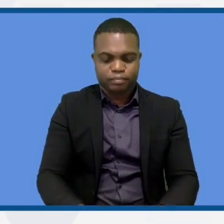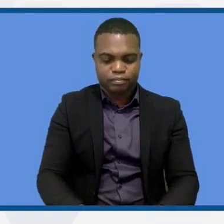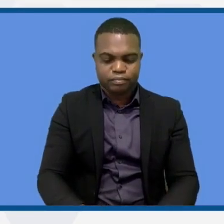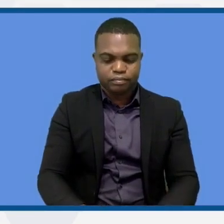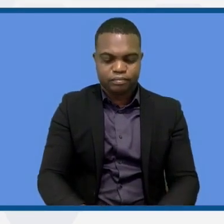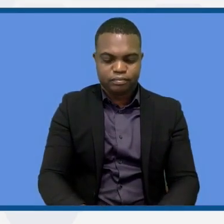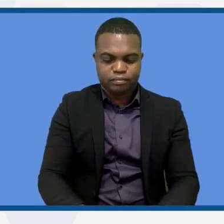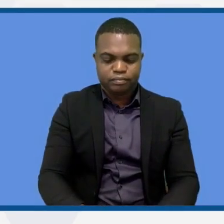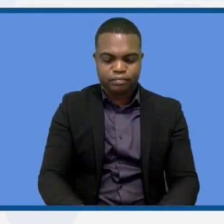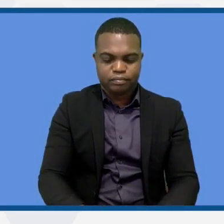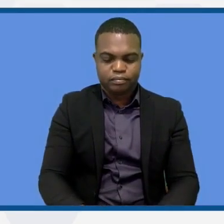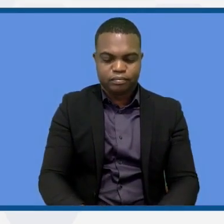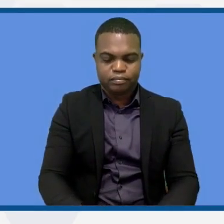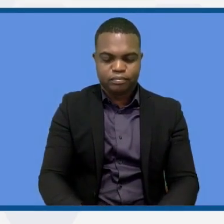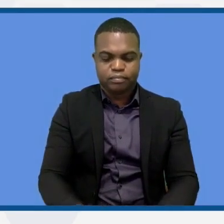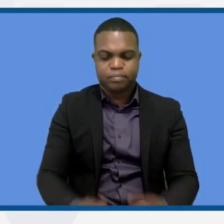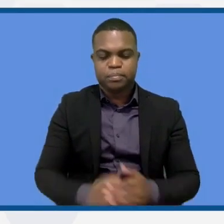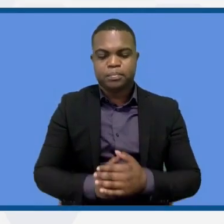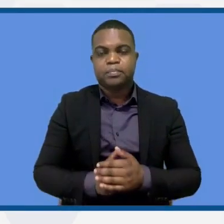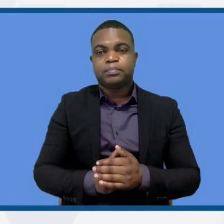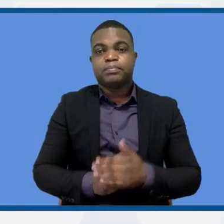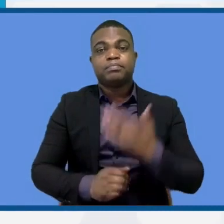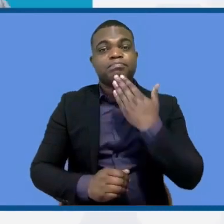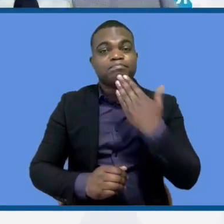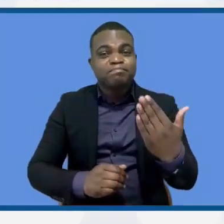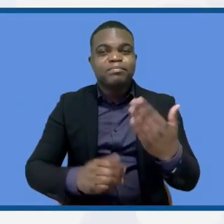can share the slides, please.